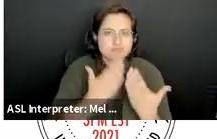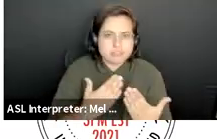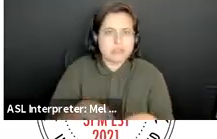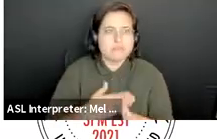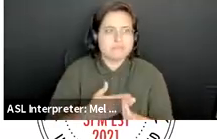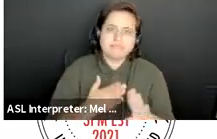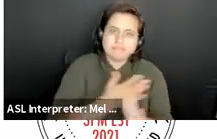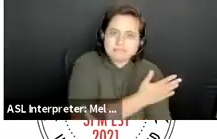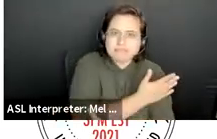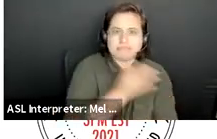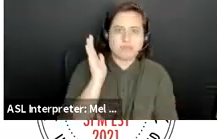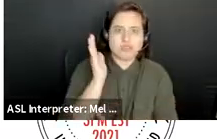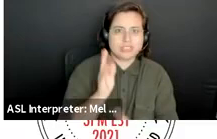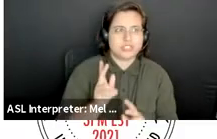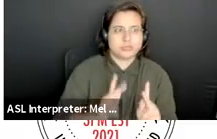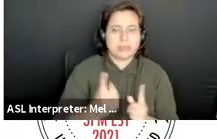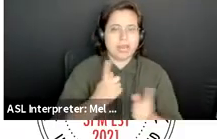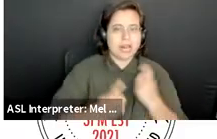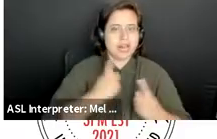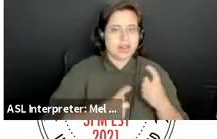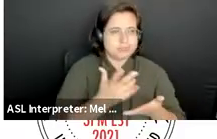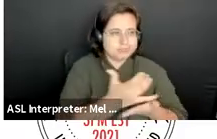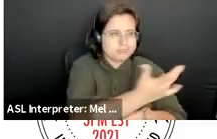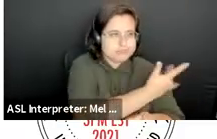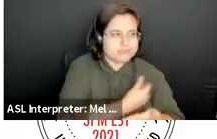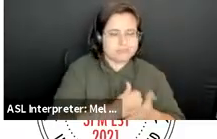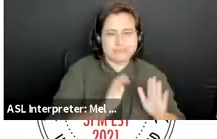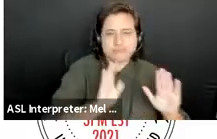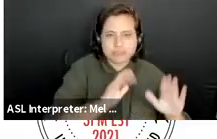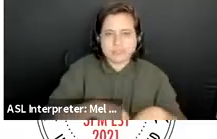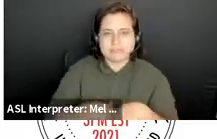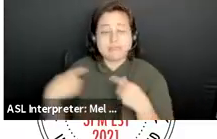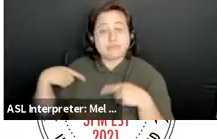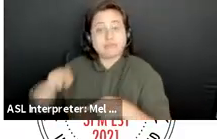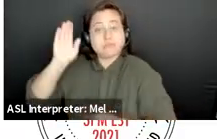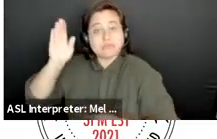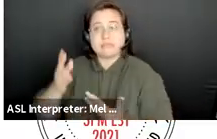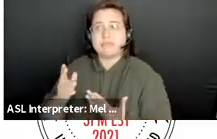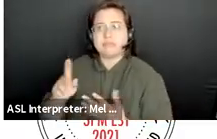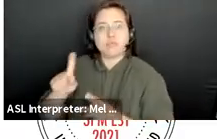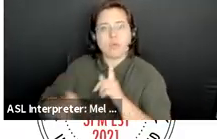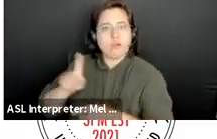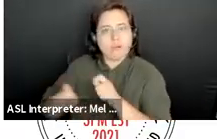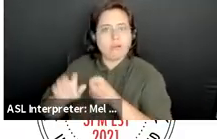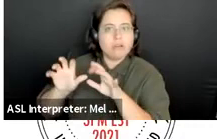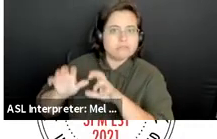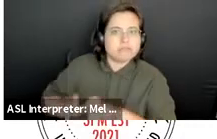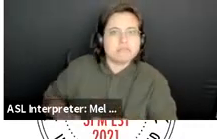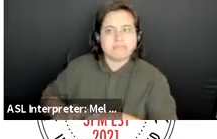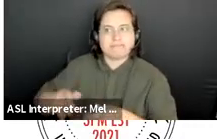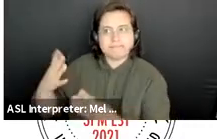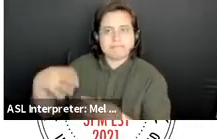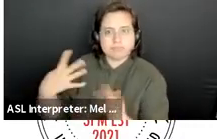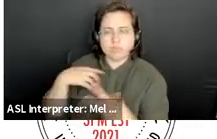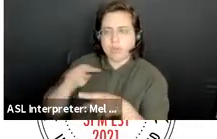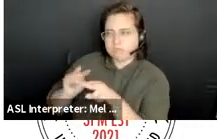shared in advance of the presentation. While we will be monitoring any additional questions submitted during the course of the presentation, we may not